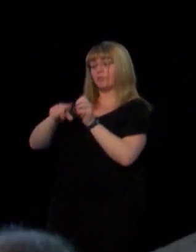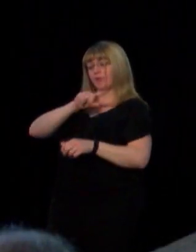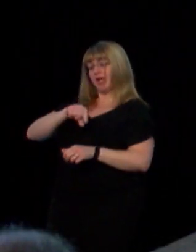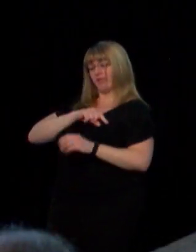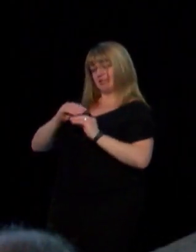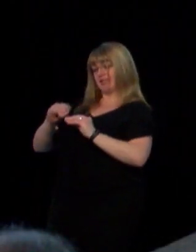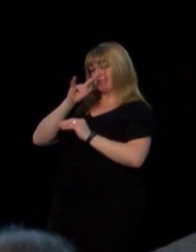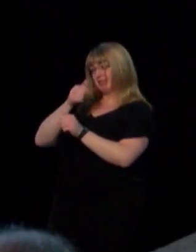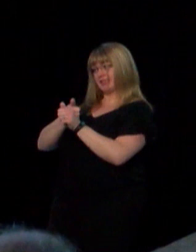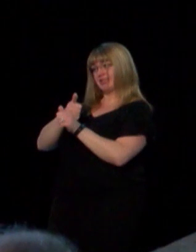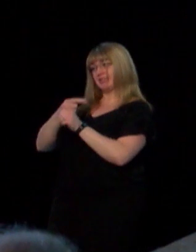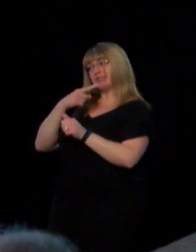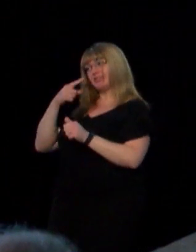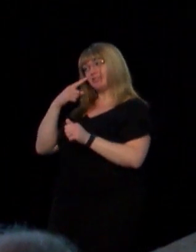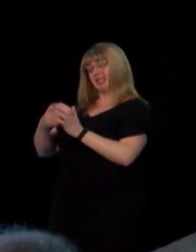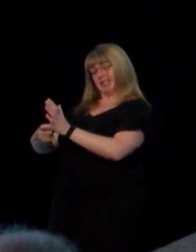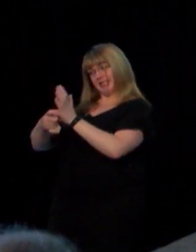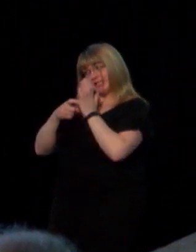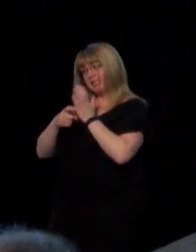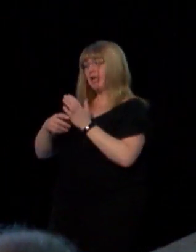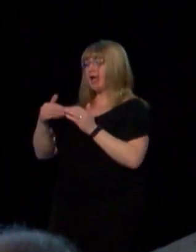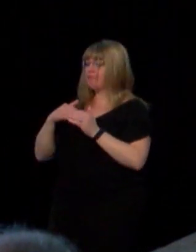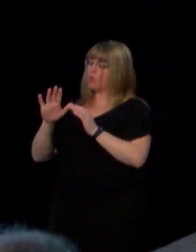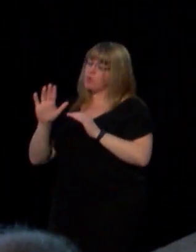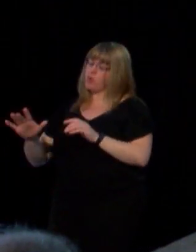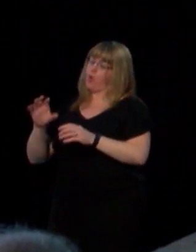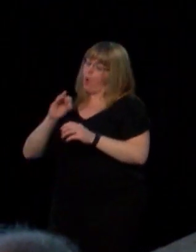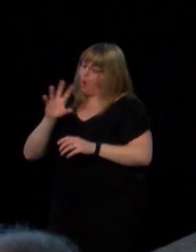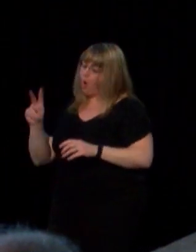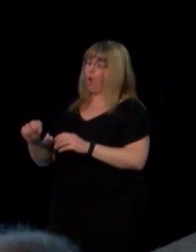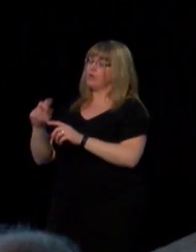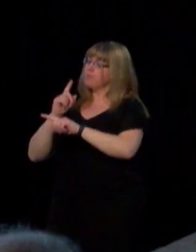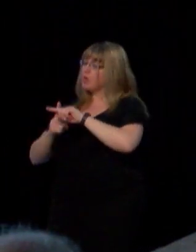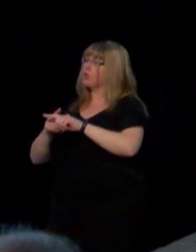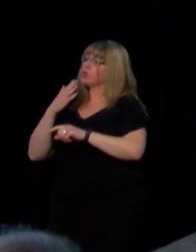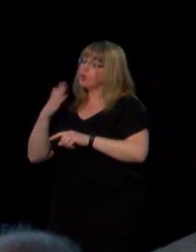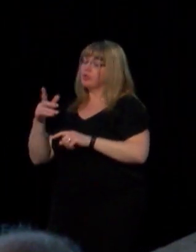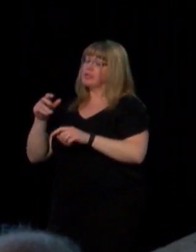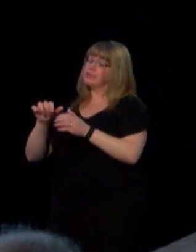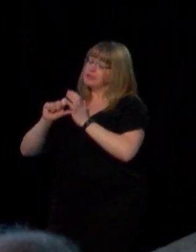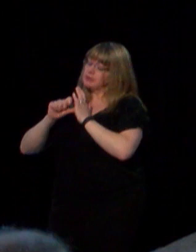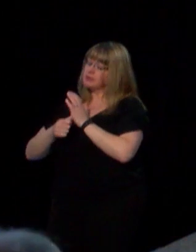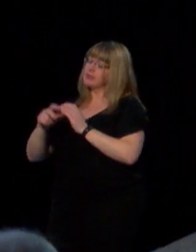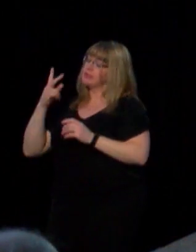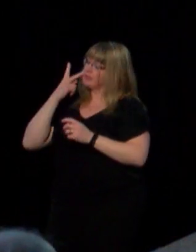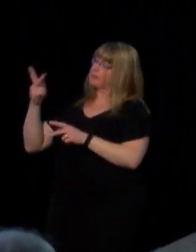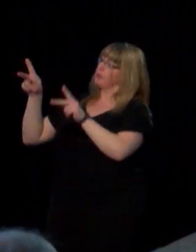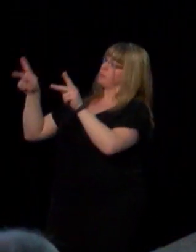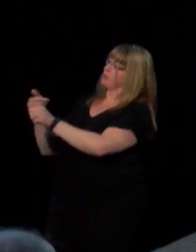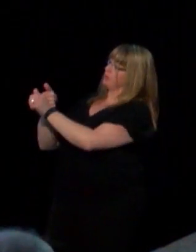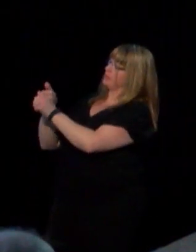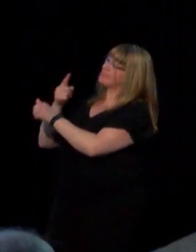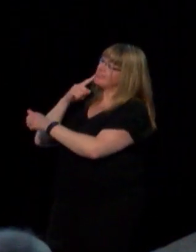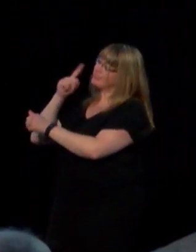deaf children. They need to have native ASL role models in their schools in order to